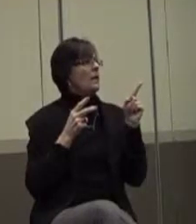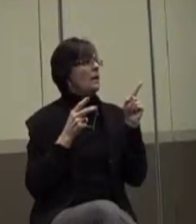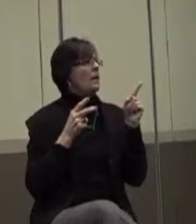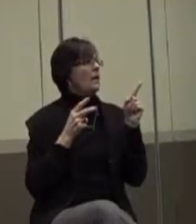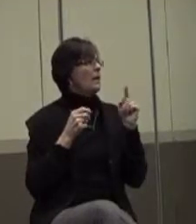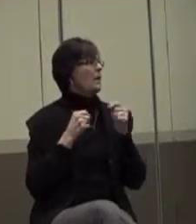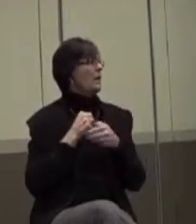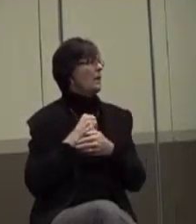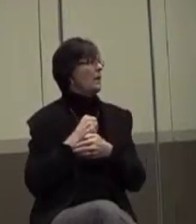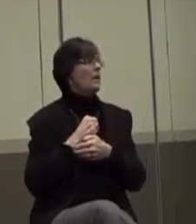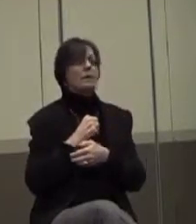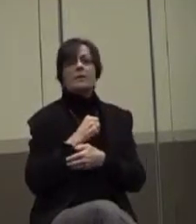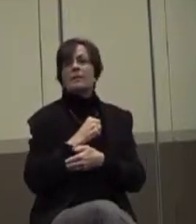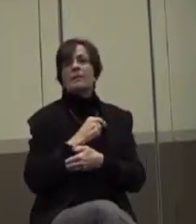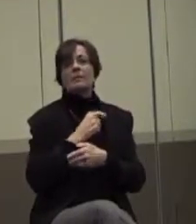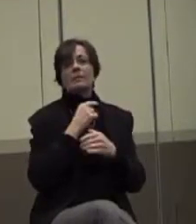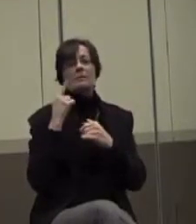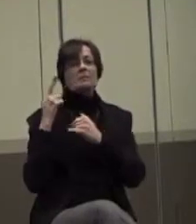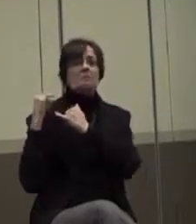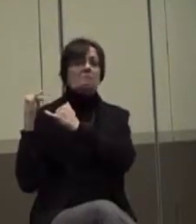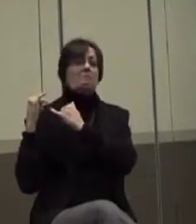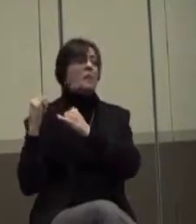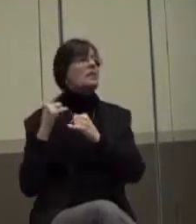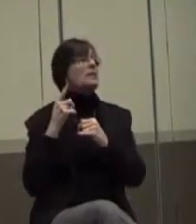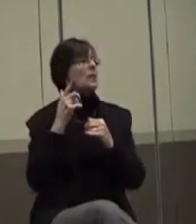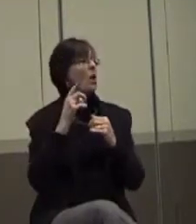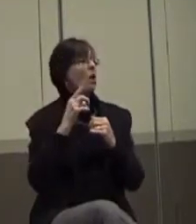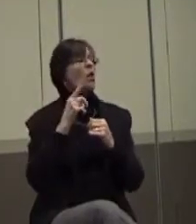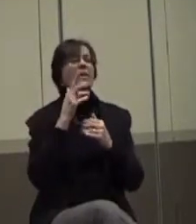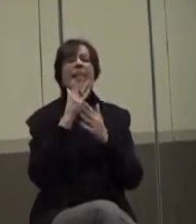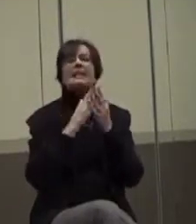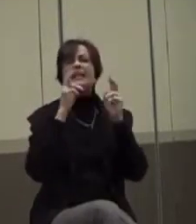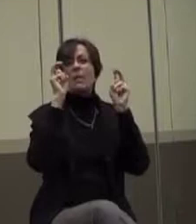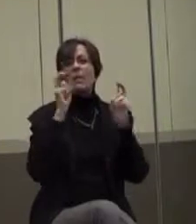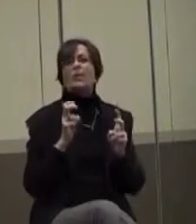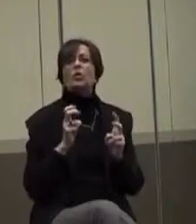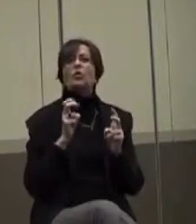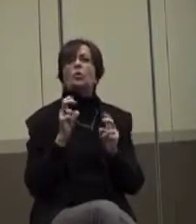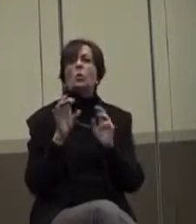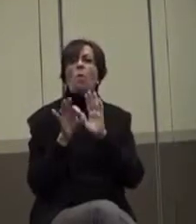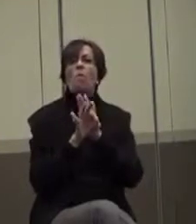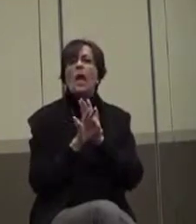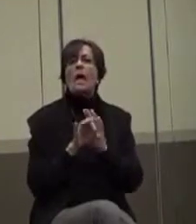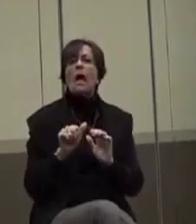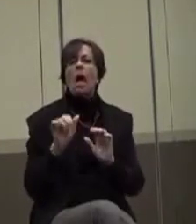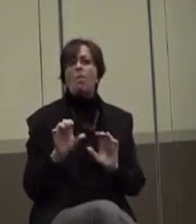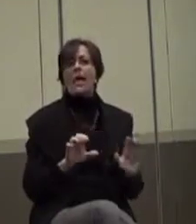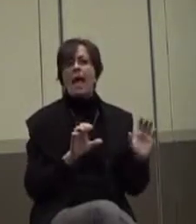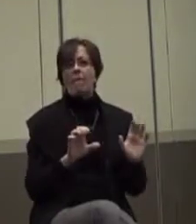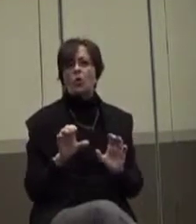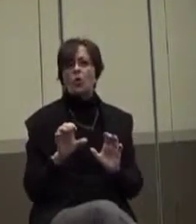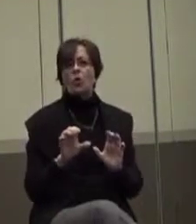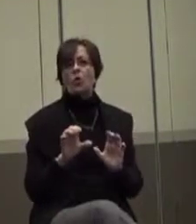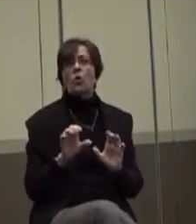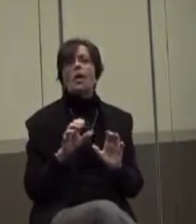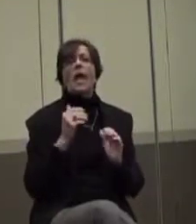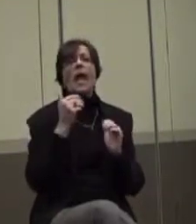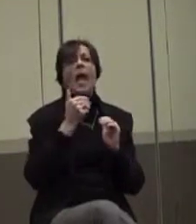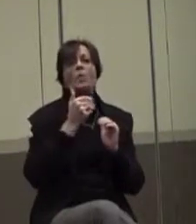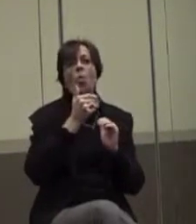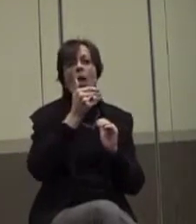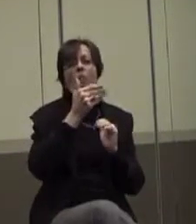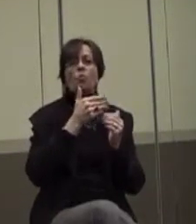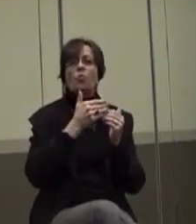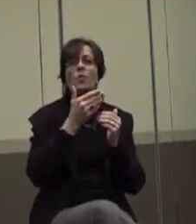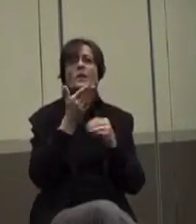Oh, okay. Anybody else? All right. So that's some of the issues now. So pick one of those behaviors. Go on through the rest of the data. Go